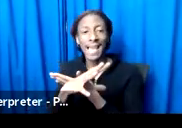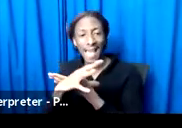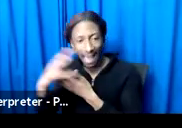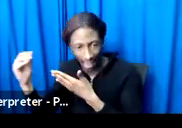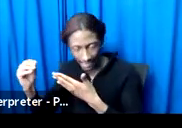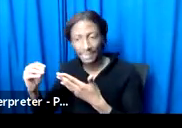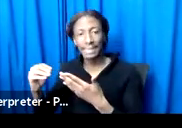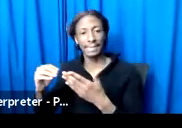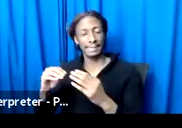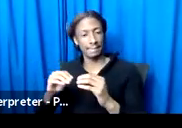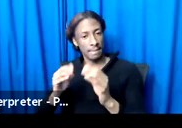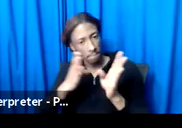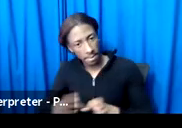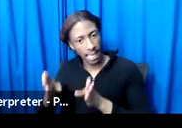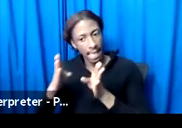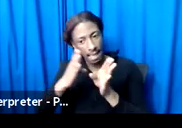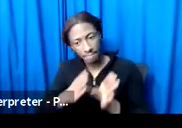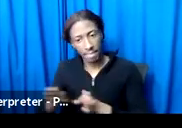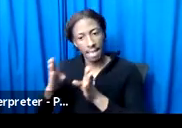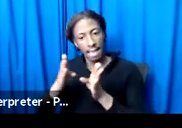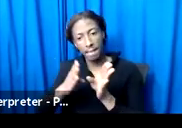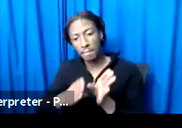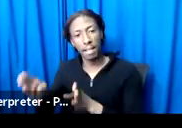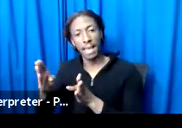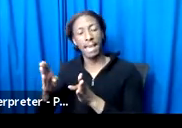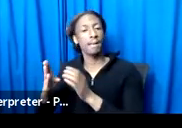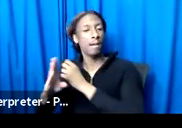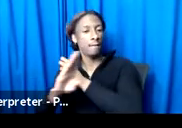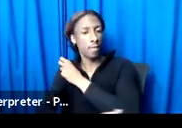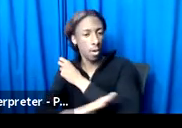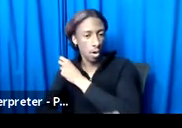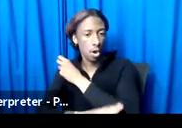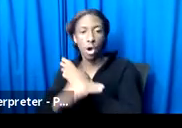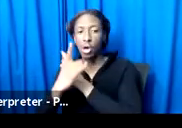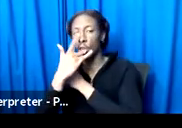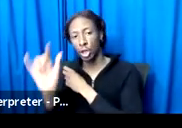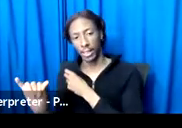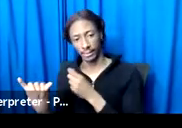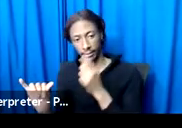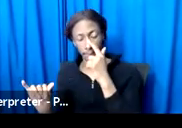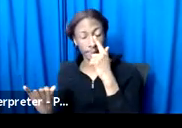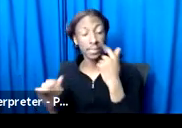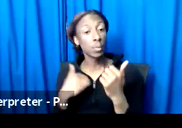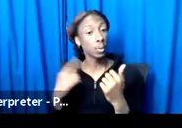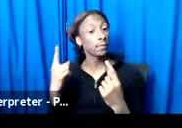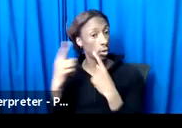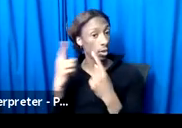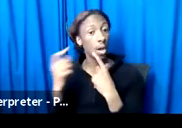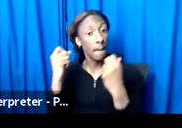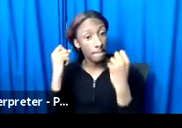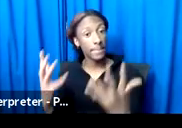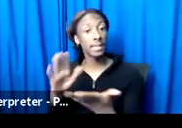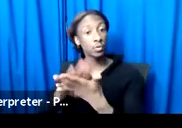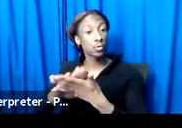clear on planning for what schools will look like in the fall. We have heard from many school principals and school